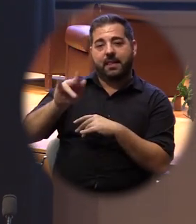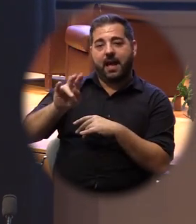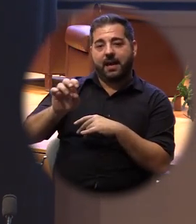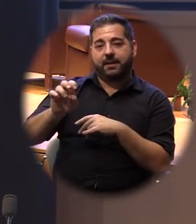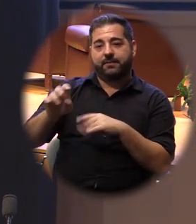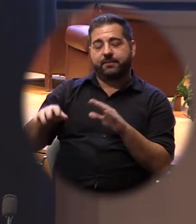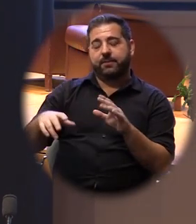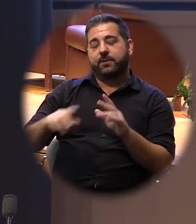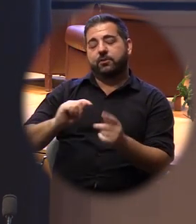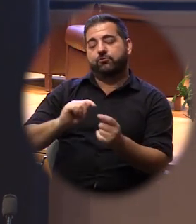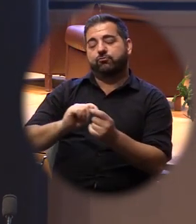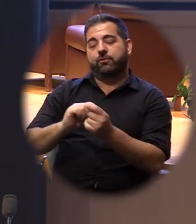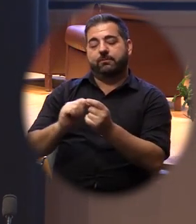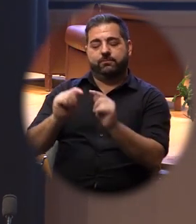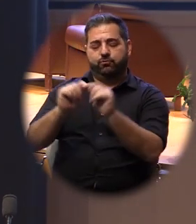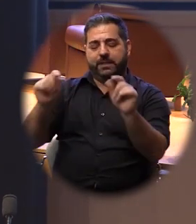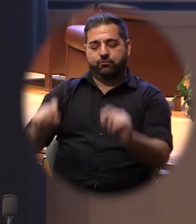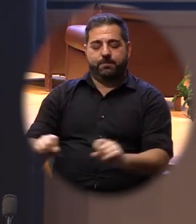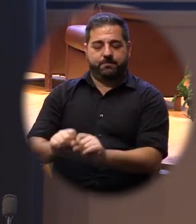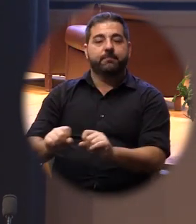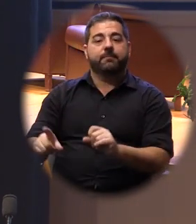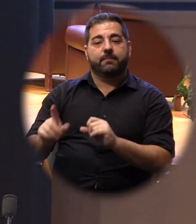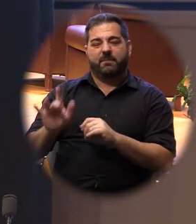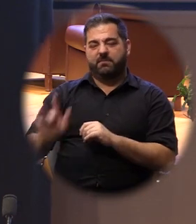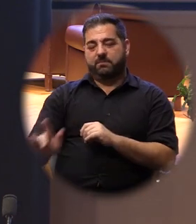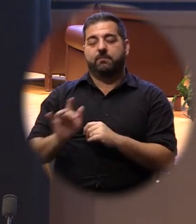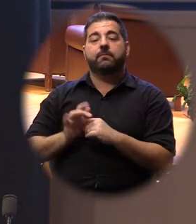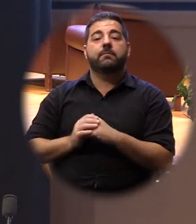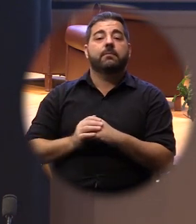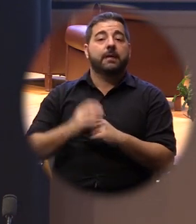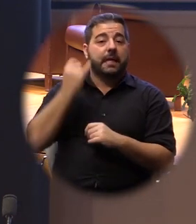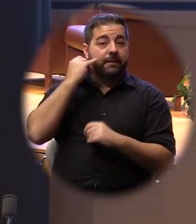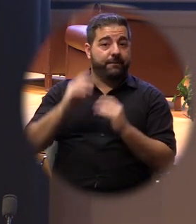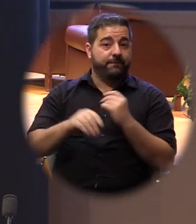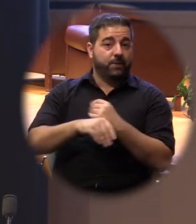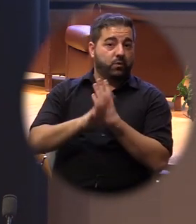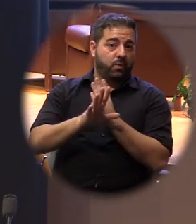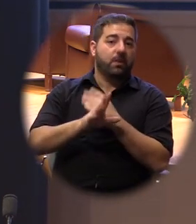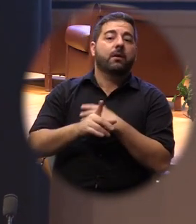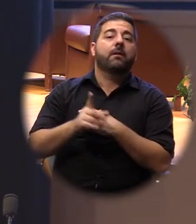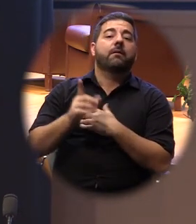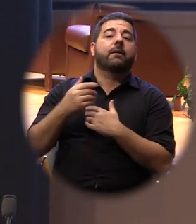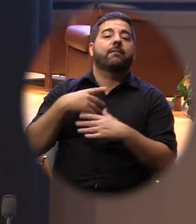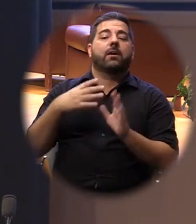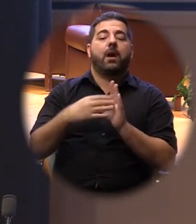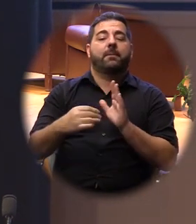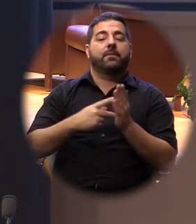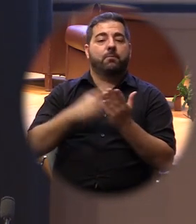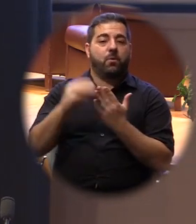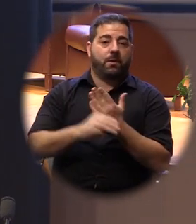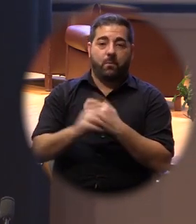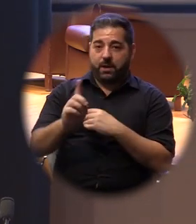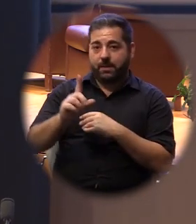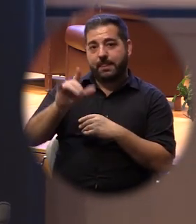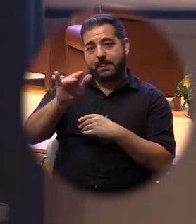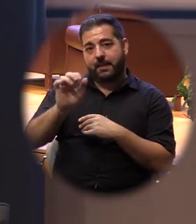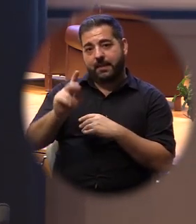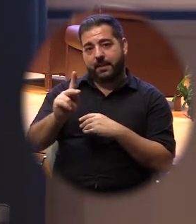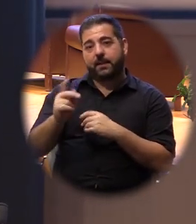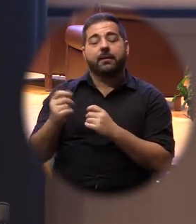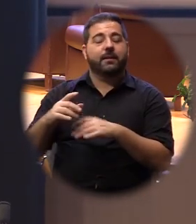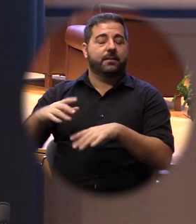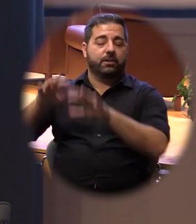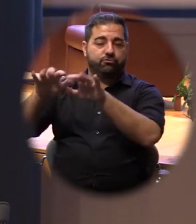transcript button at the bottom of your screen. For those joining virtually, you can find a copy of this evening's program at the link provided in the